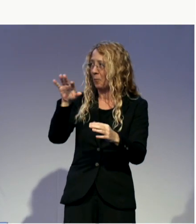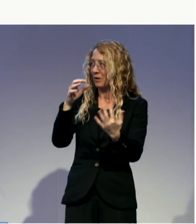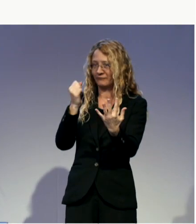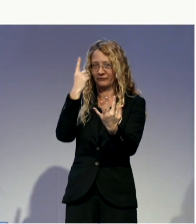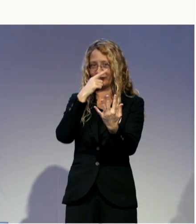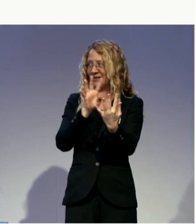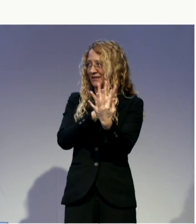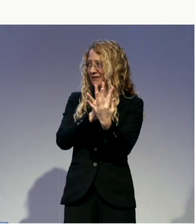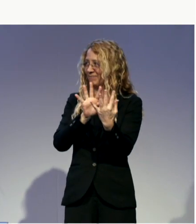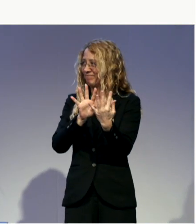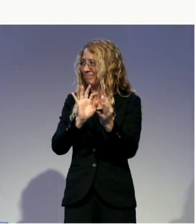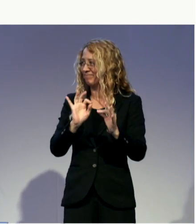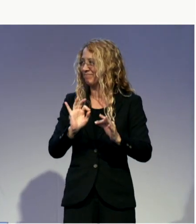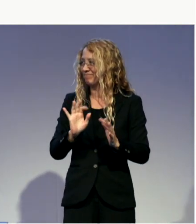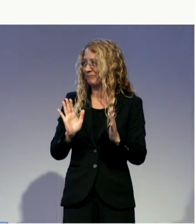Natascha, Isabella, kommst du zu mir?